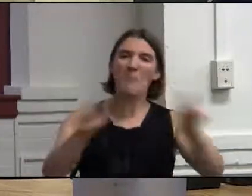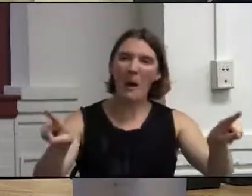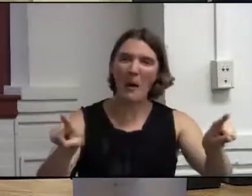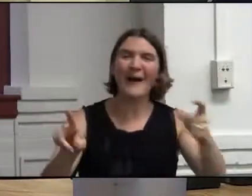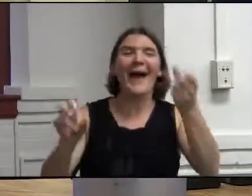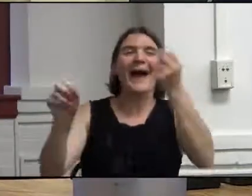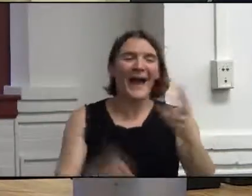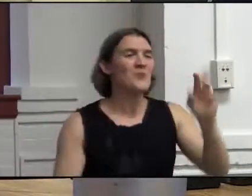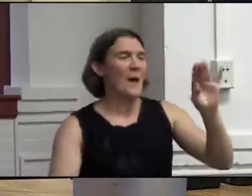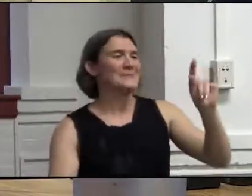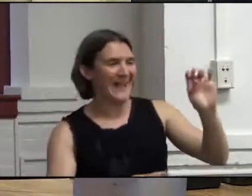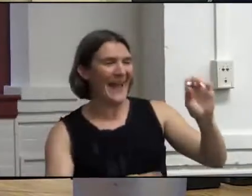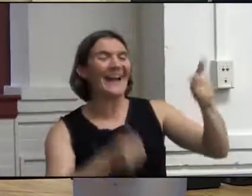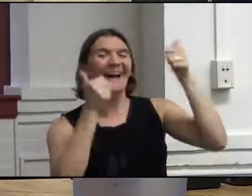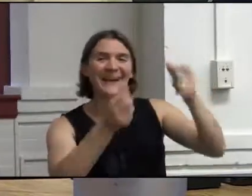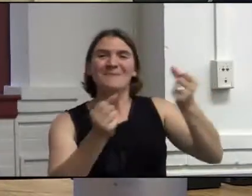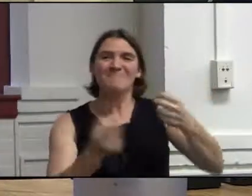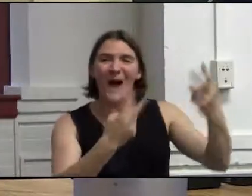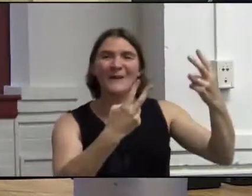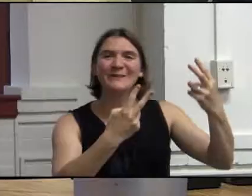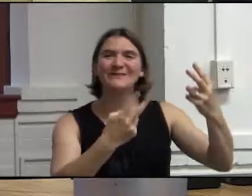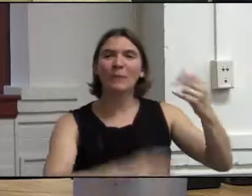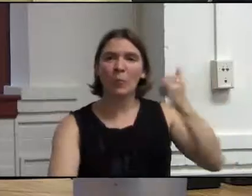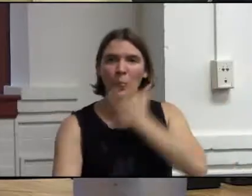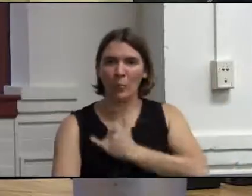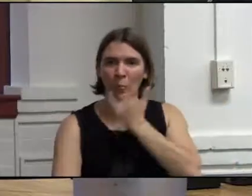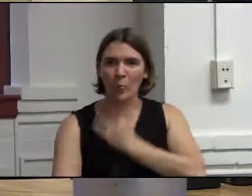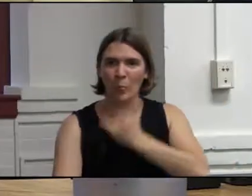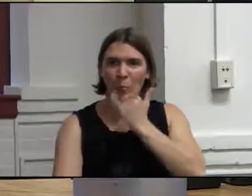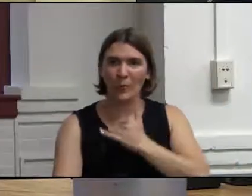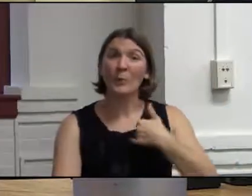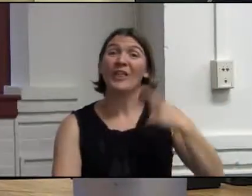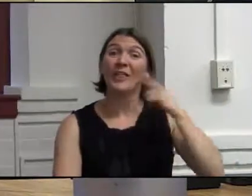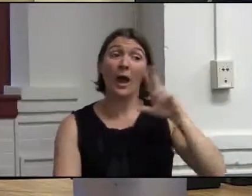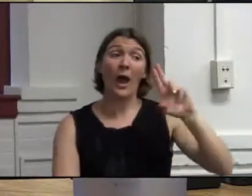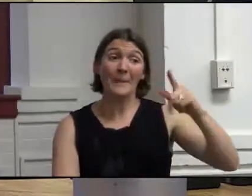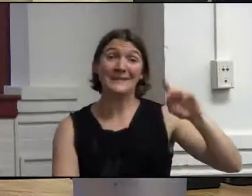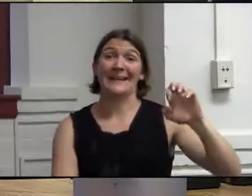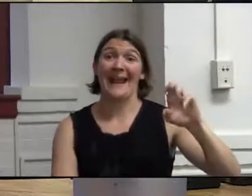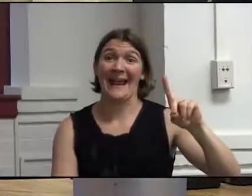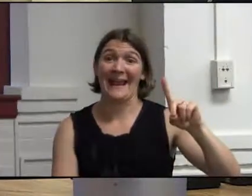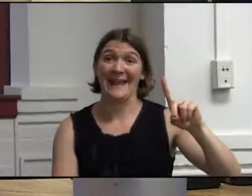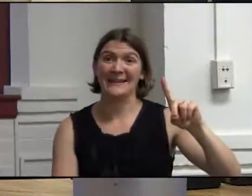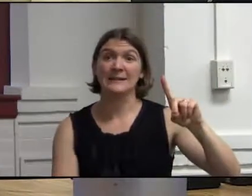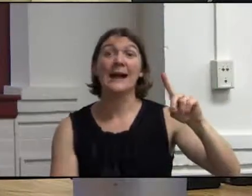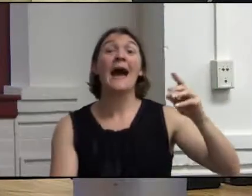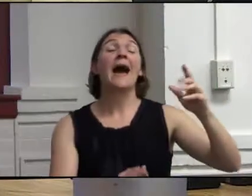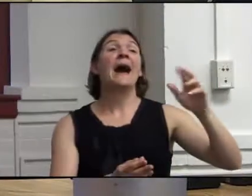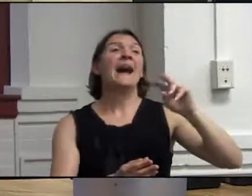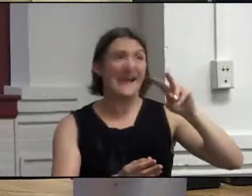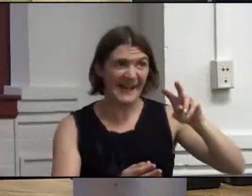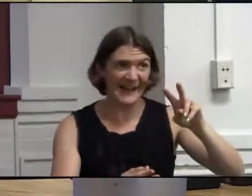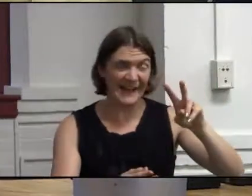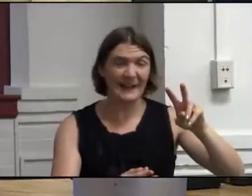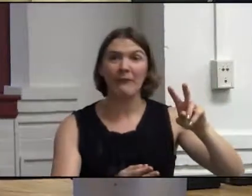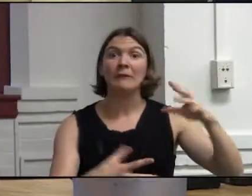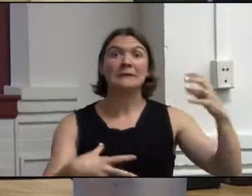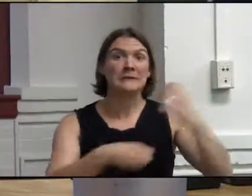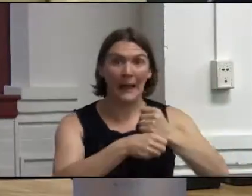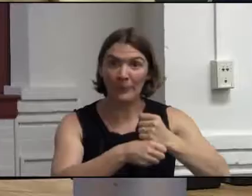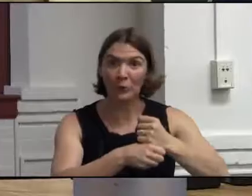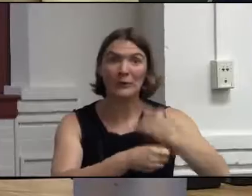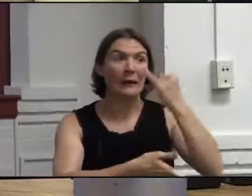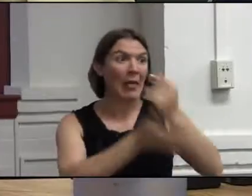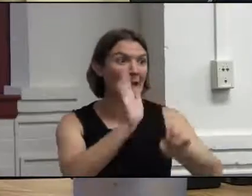to the website at that same time an updated memorandum and summary sheet regarding